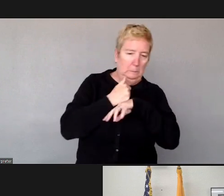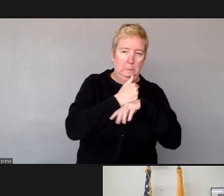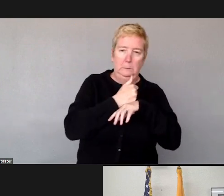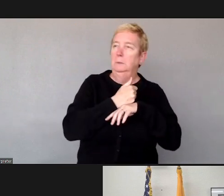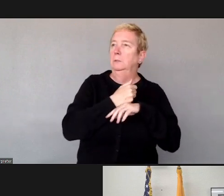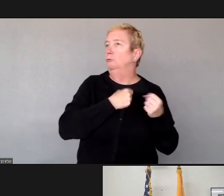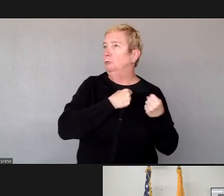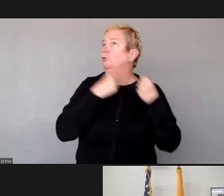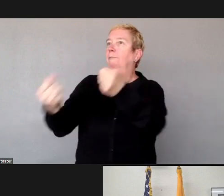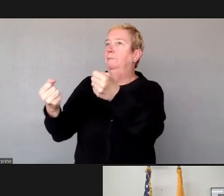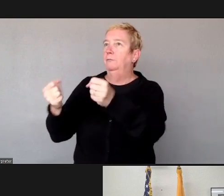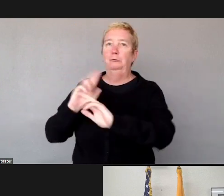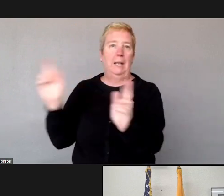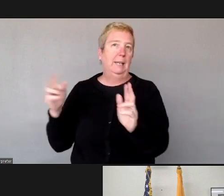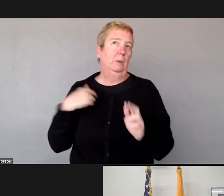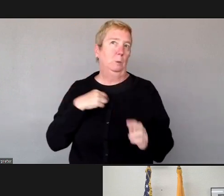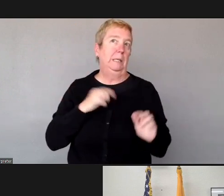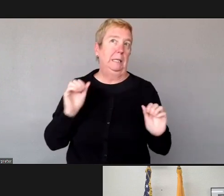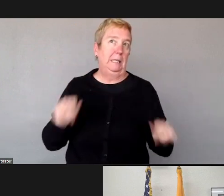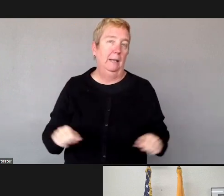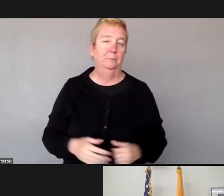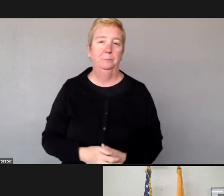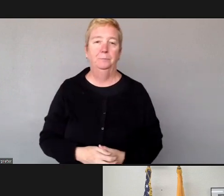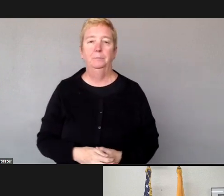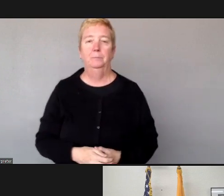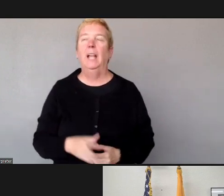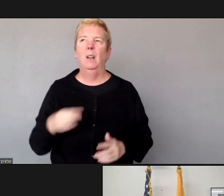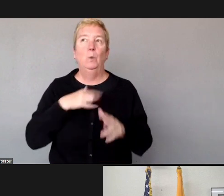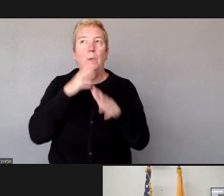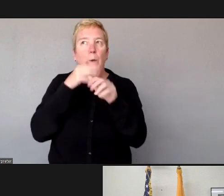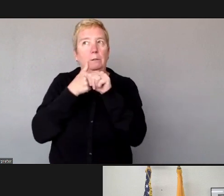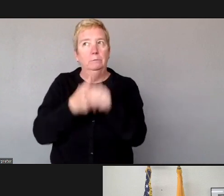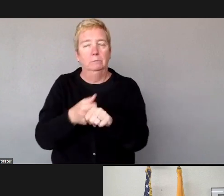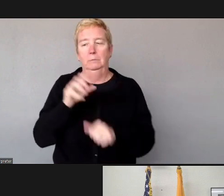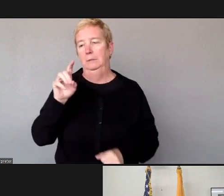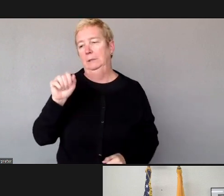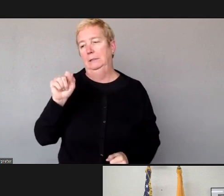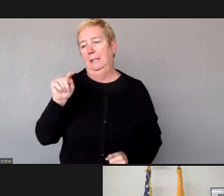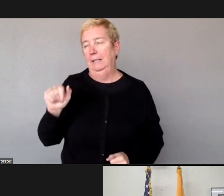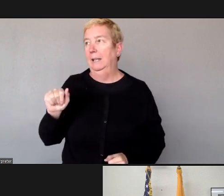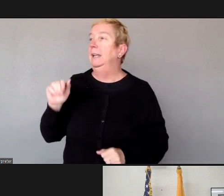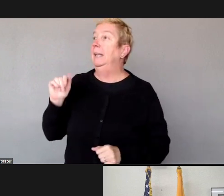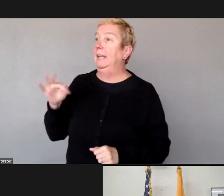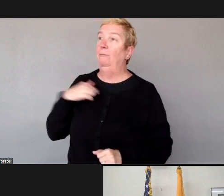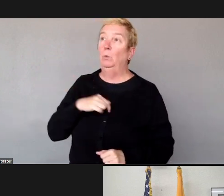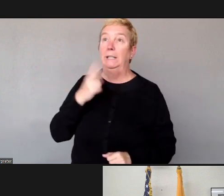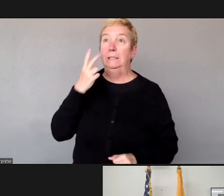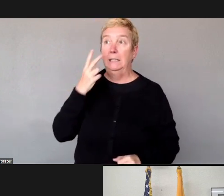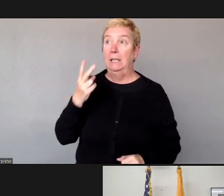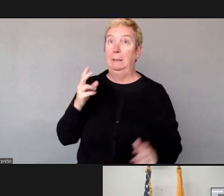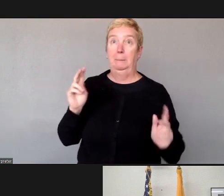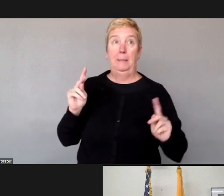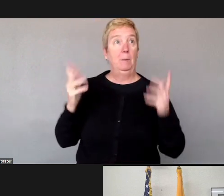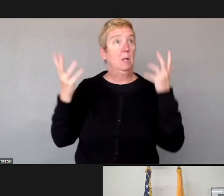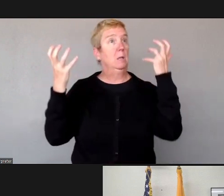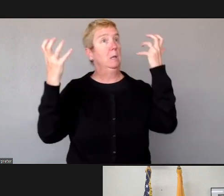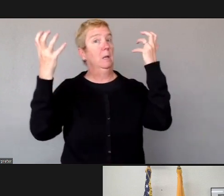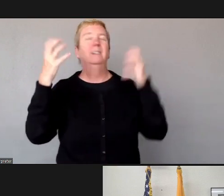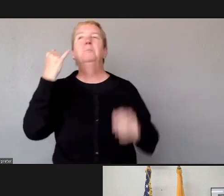teams up and running, but we'll be ready and tracking the data. Like David says, if we see a huge amount of need in, like, let's say